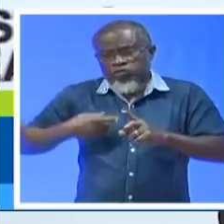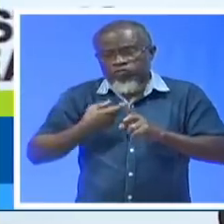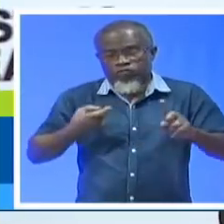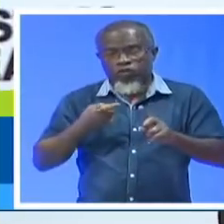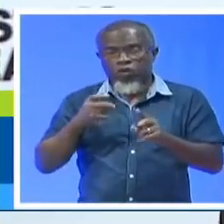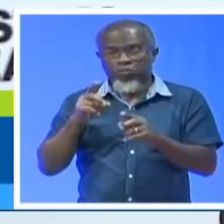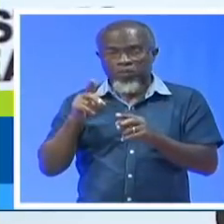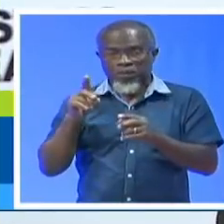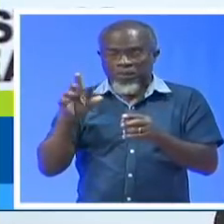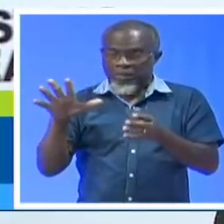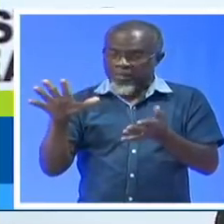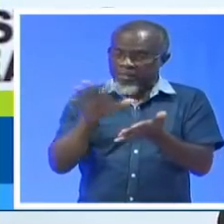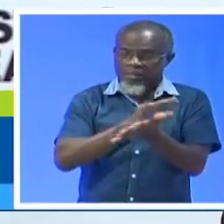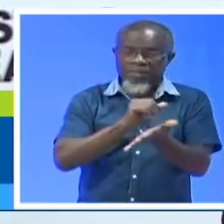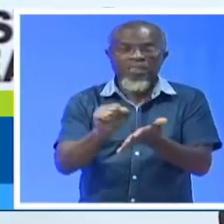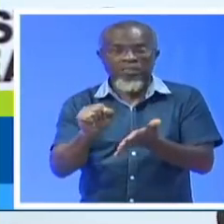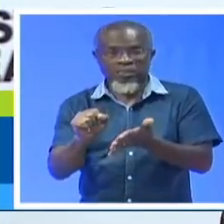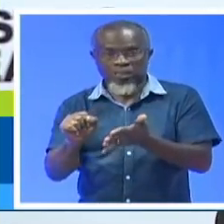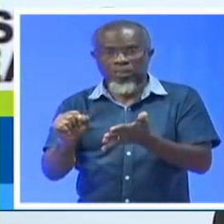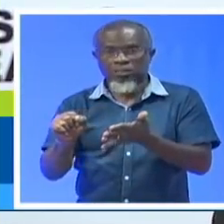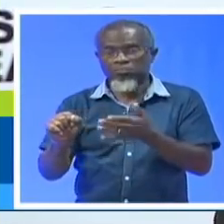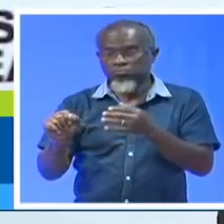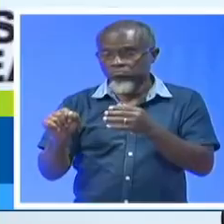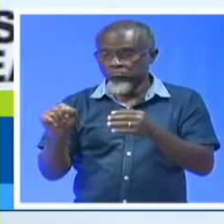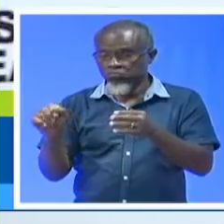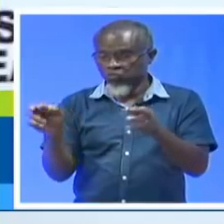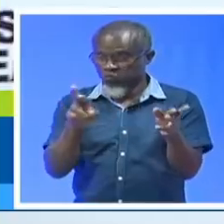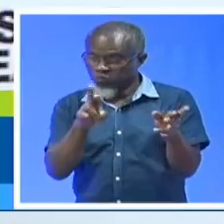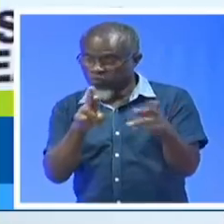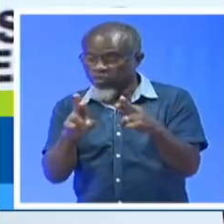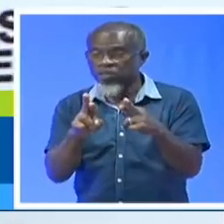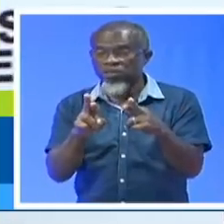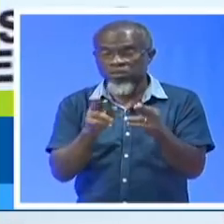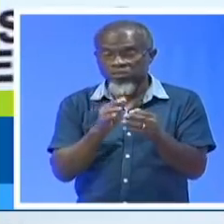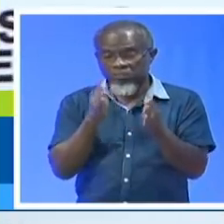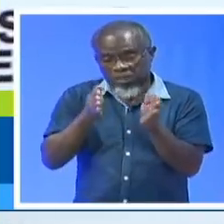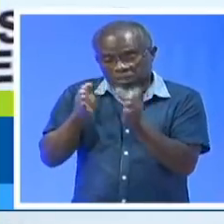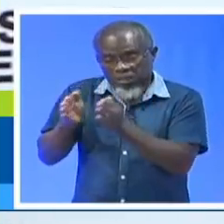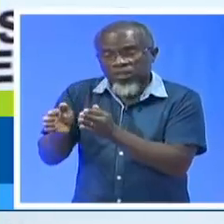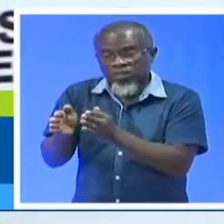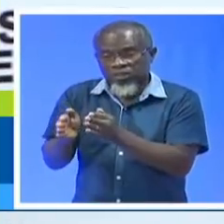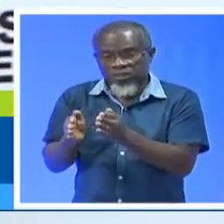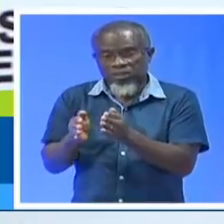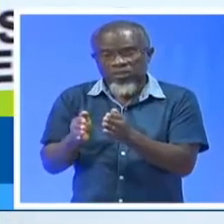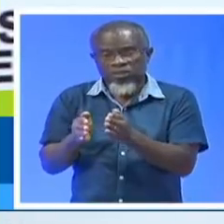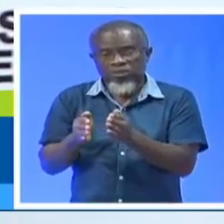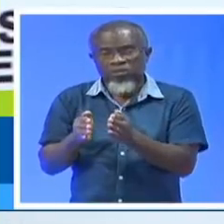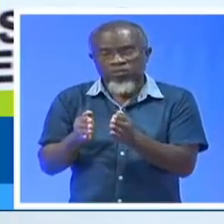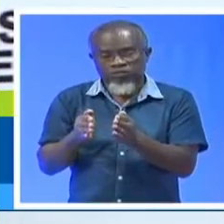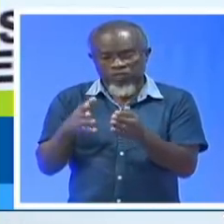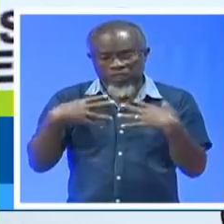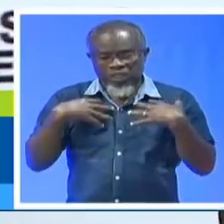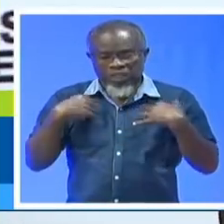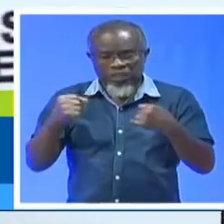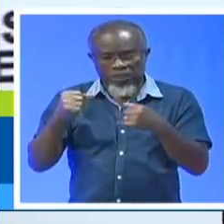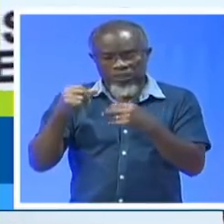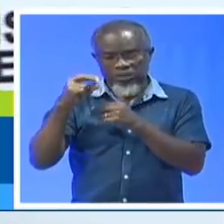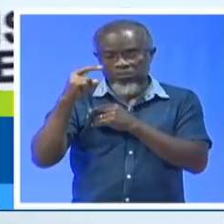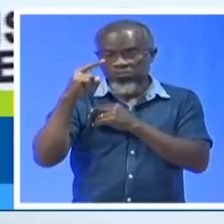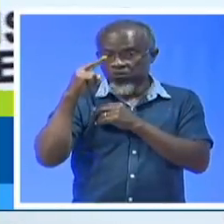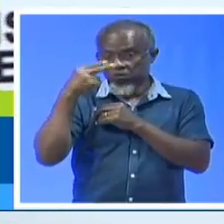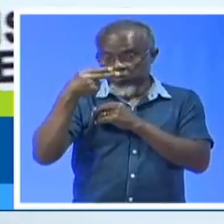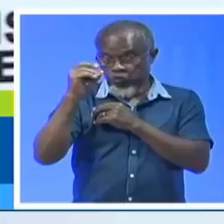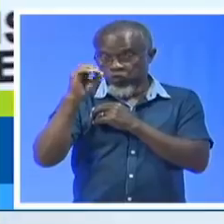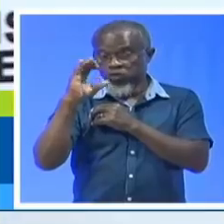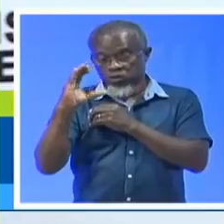Disaster Preparedness, here with us. And feel free to pose questions relating to the Health EOC at your convenience.